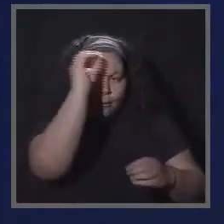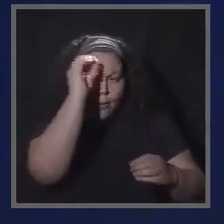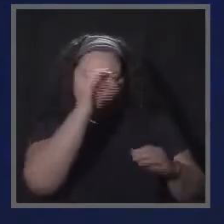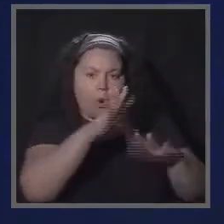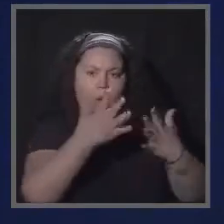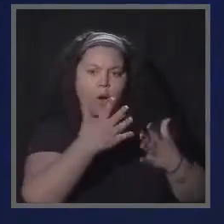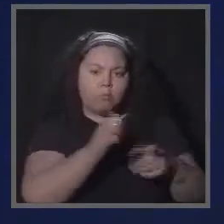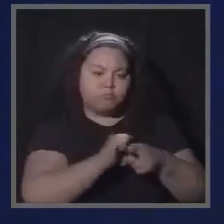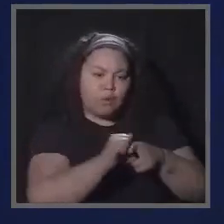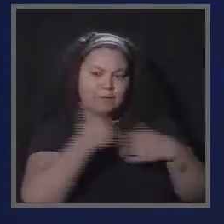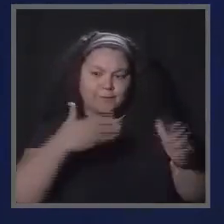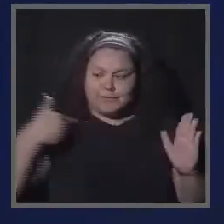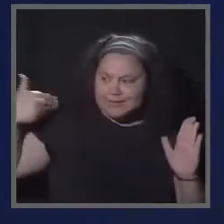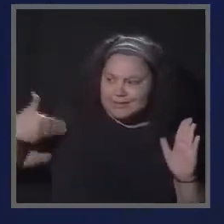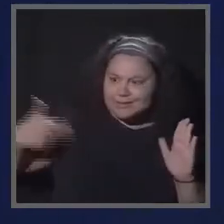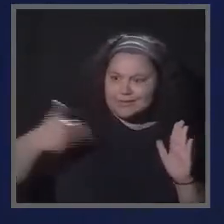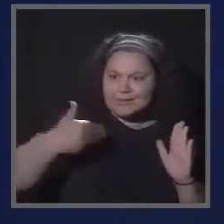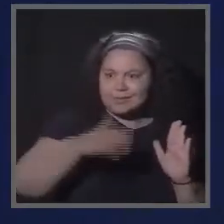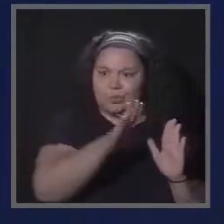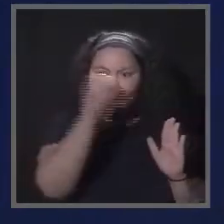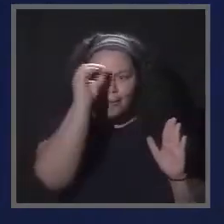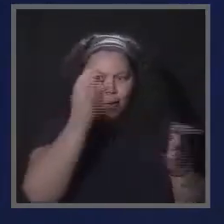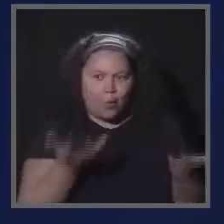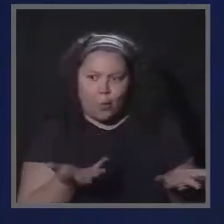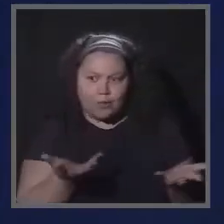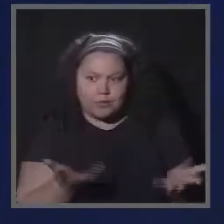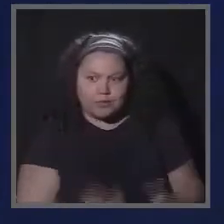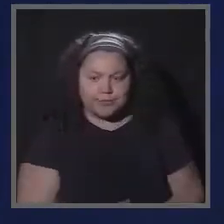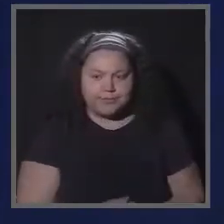practice of cultural participation.